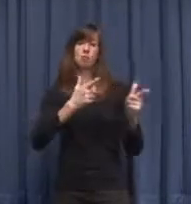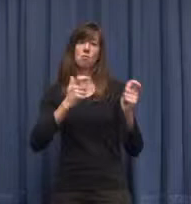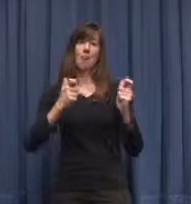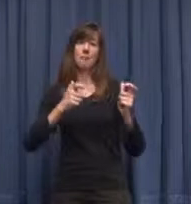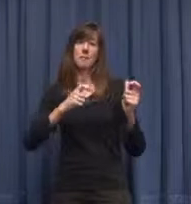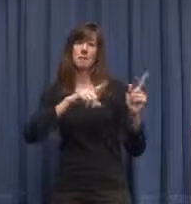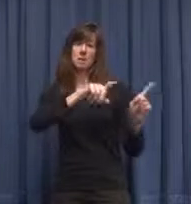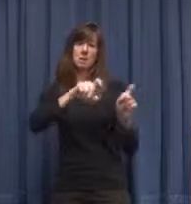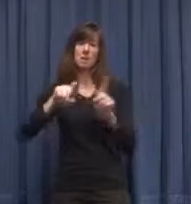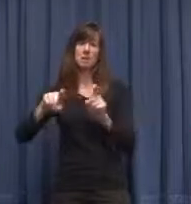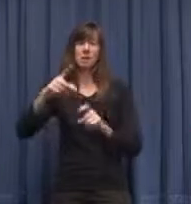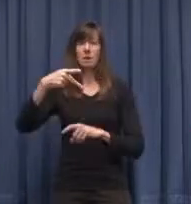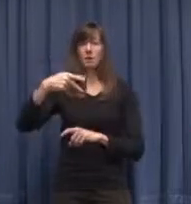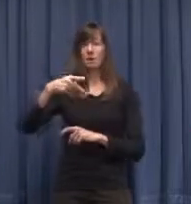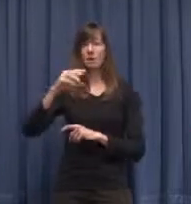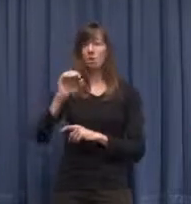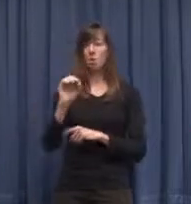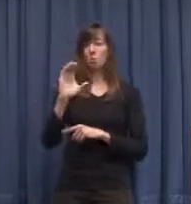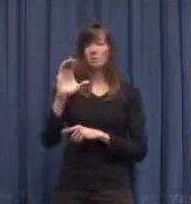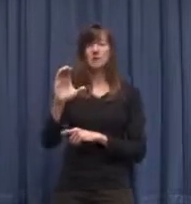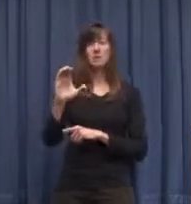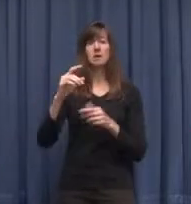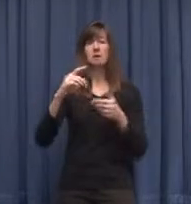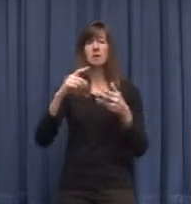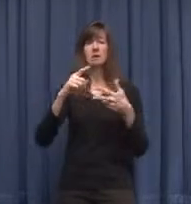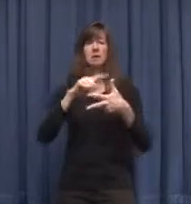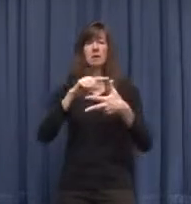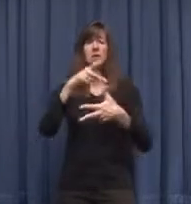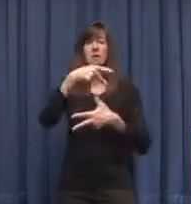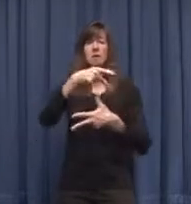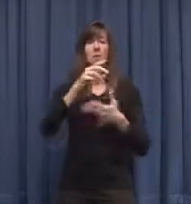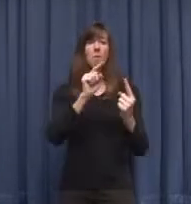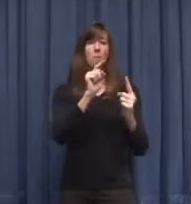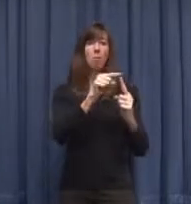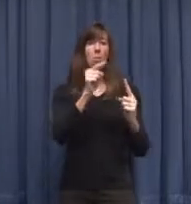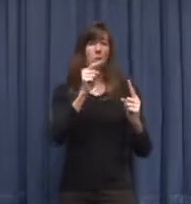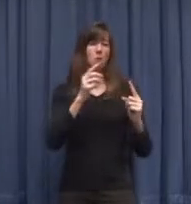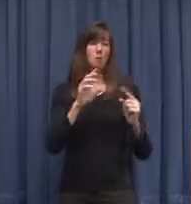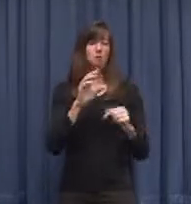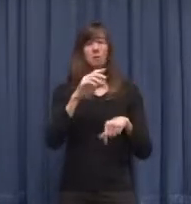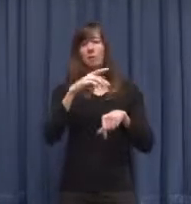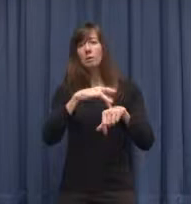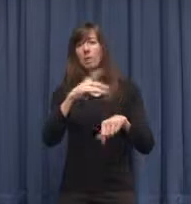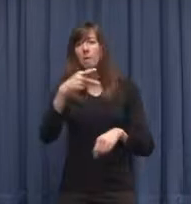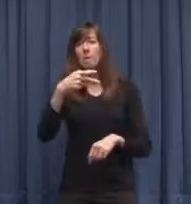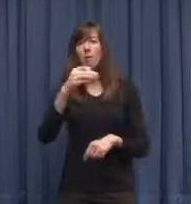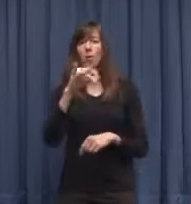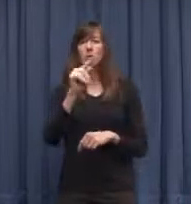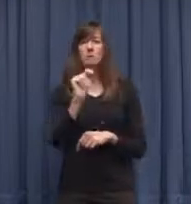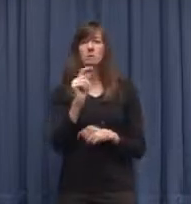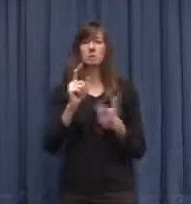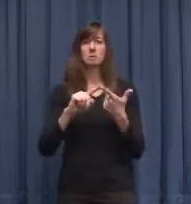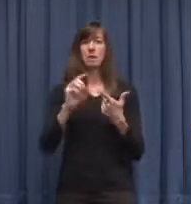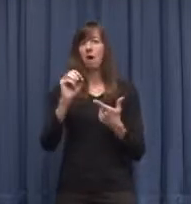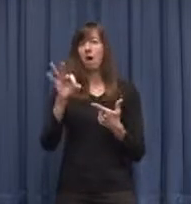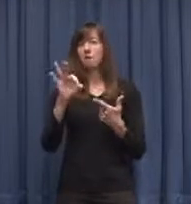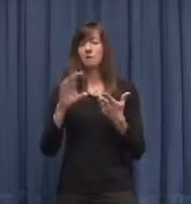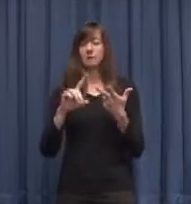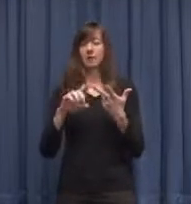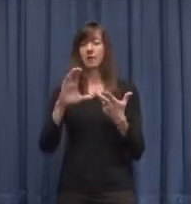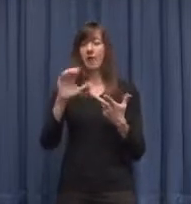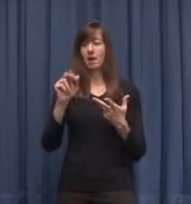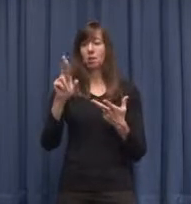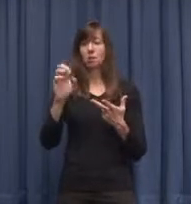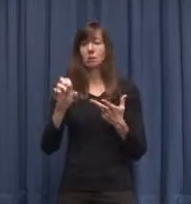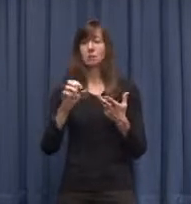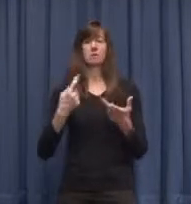care, POC tests, meaning not the diagnostic tests that we've been doing, but as we've now added our rapid tests, we